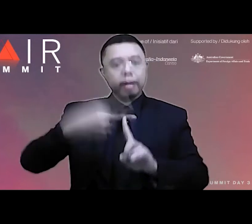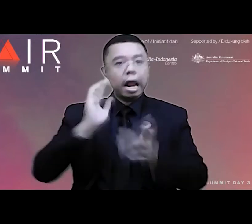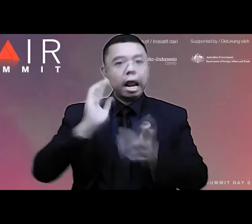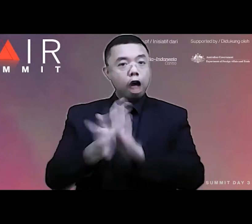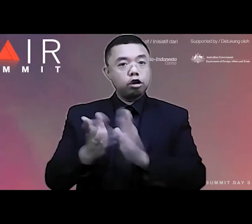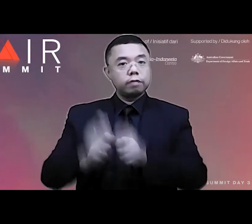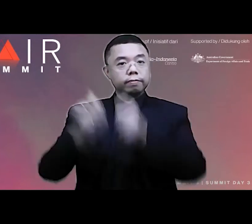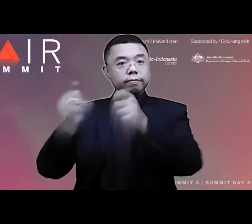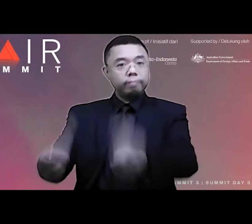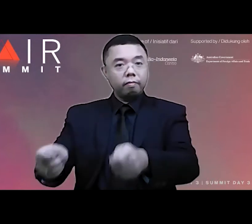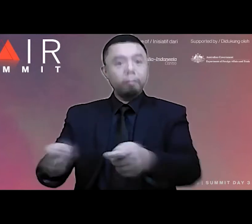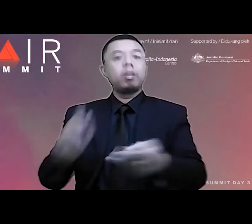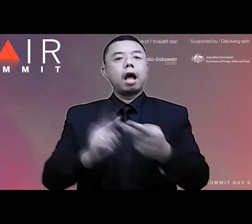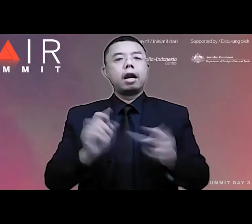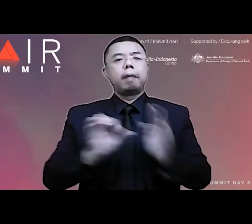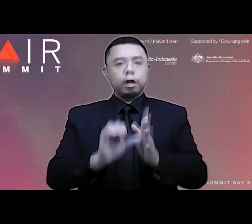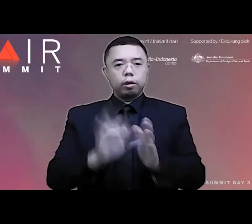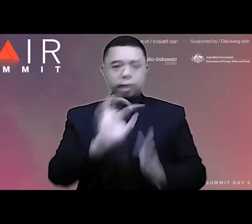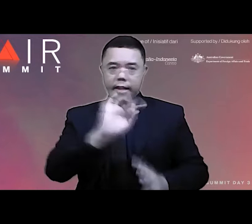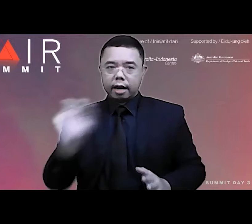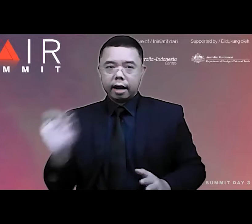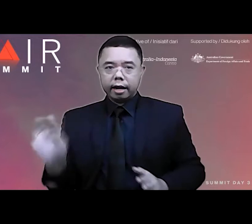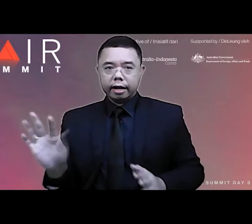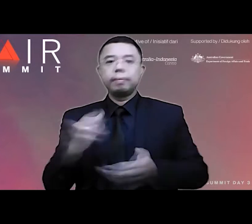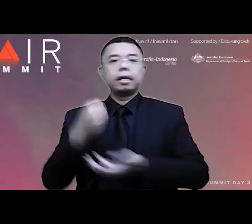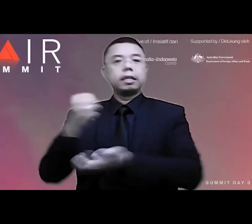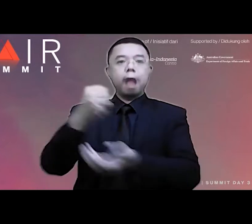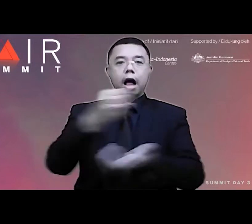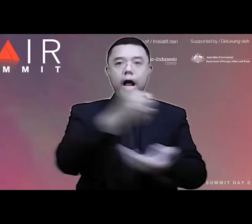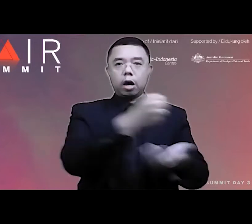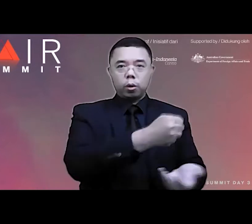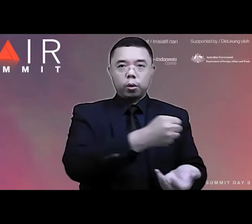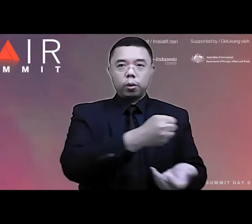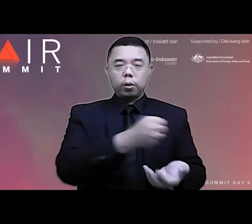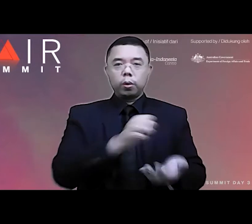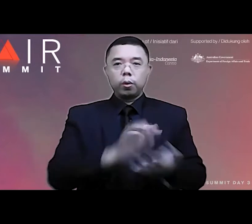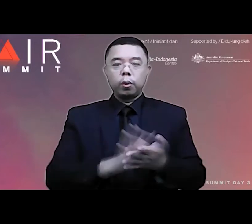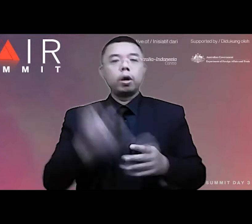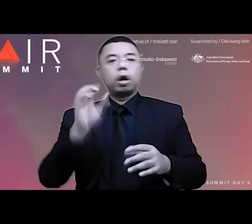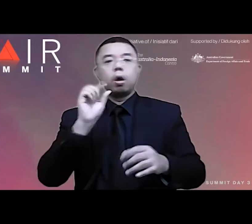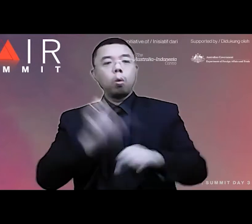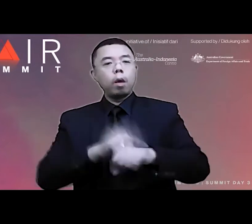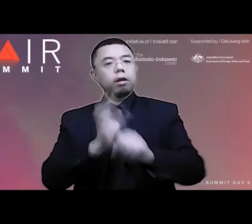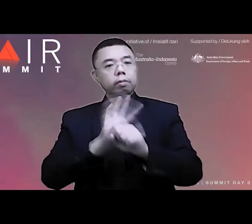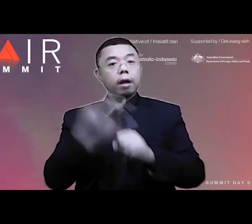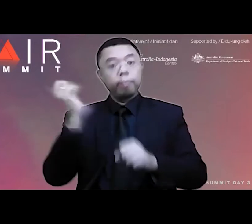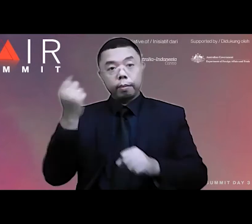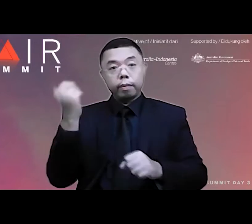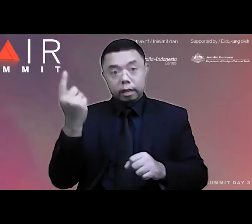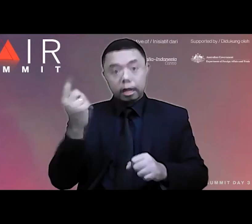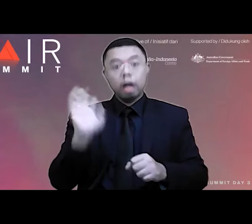COVID-19 pandemics, the government has also seen the food security as one of